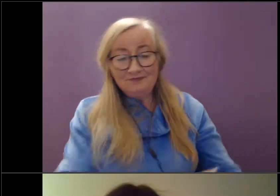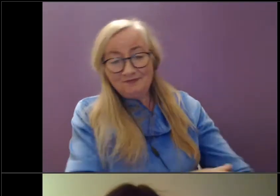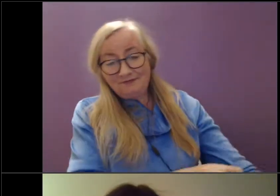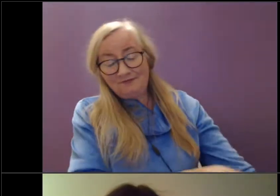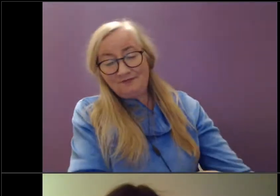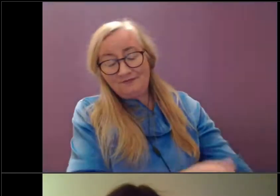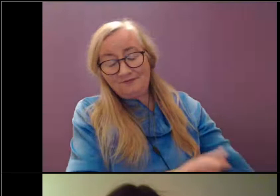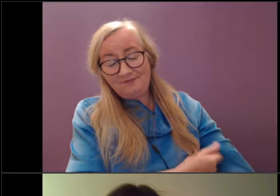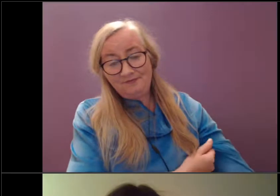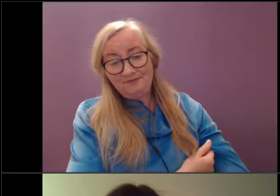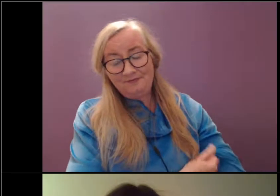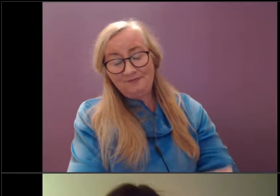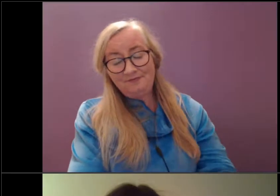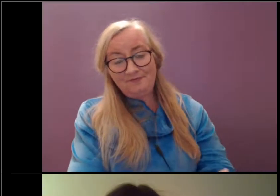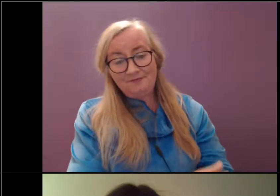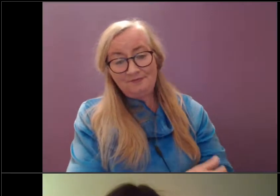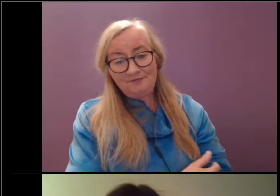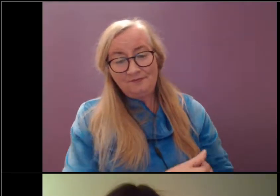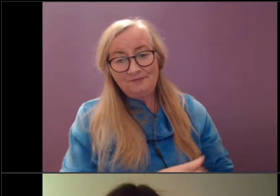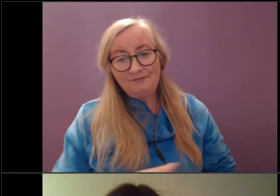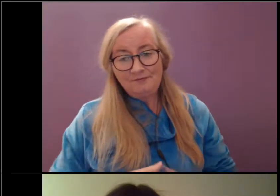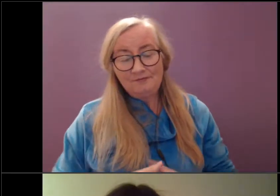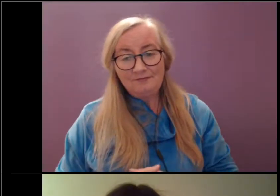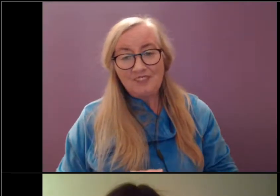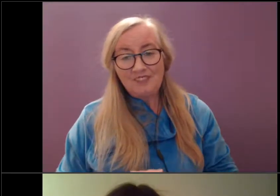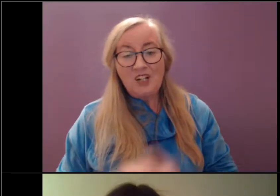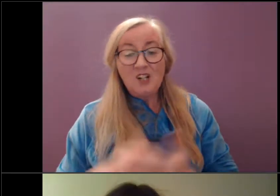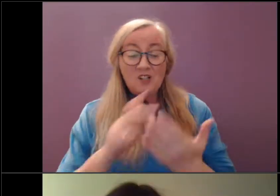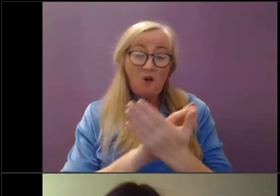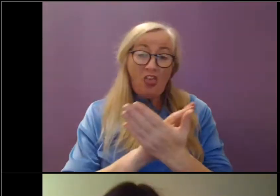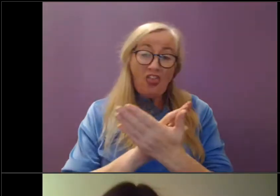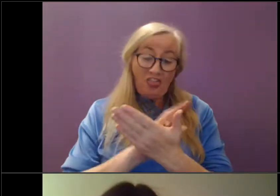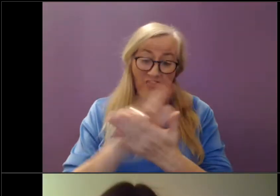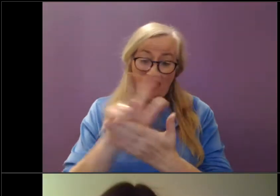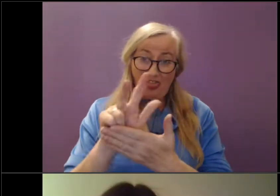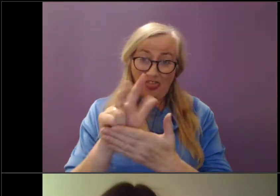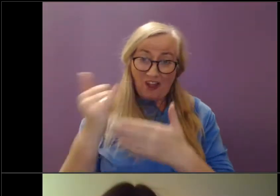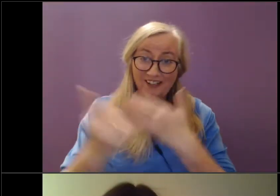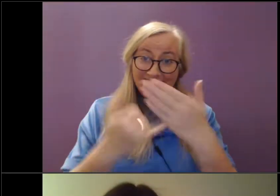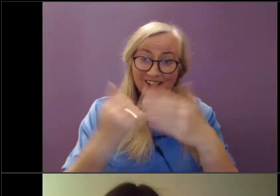Well, I suppose I'd probably talk to your 13-year-old's